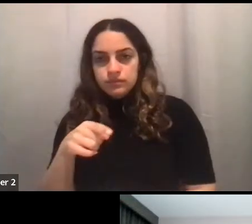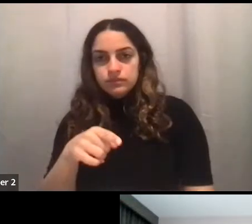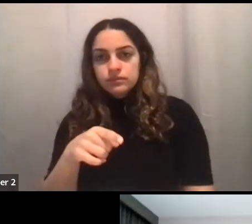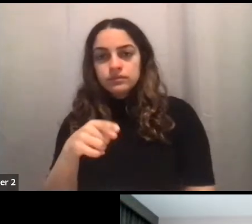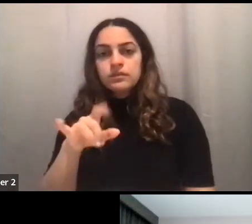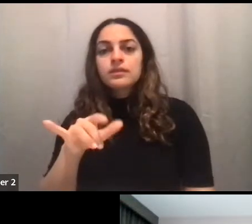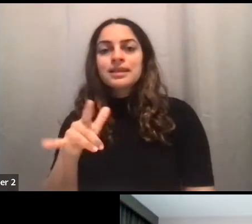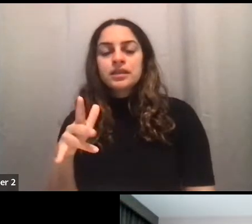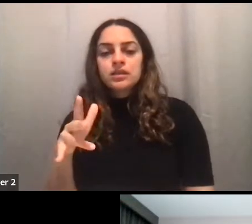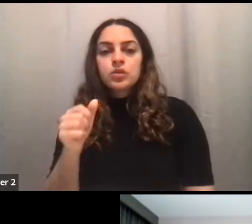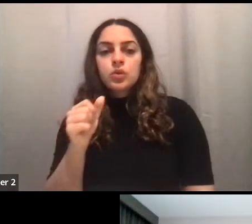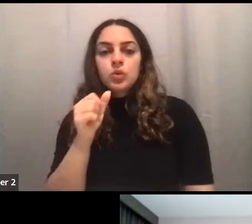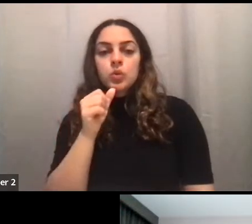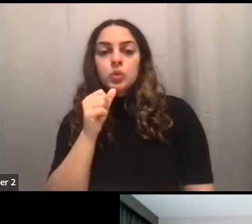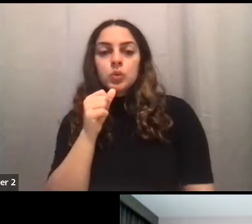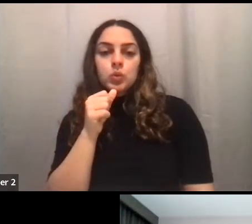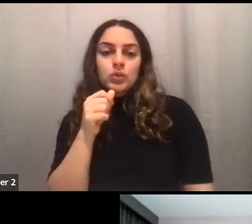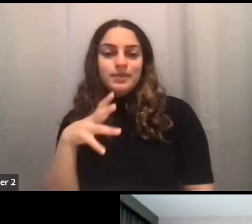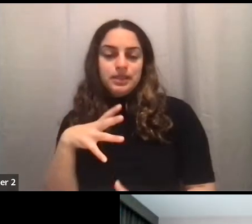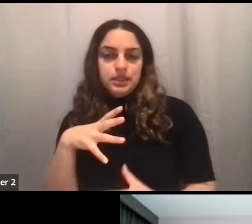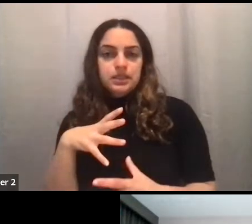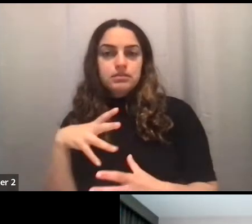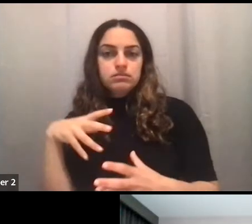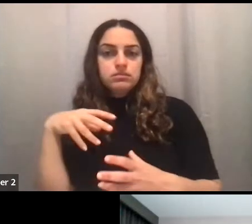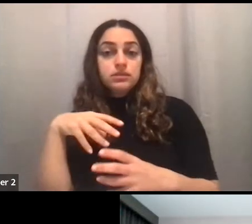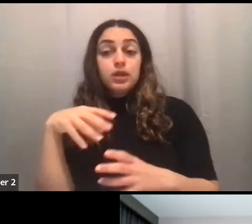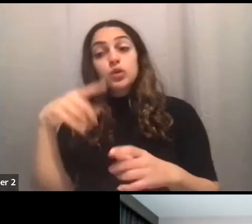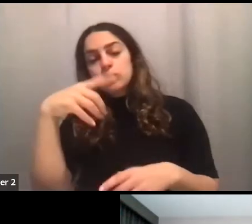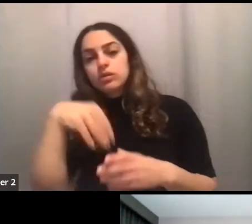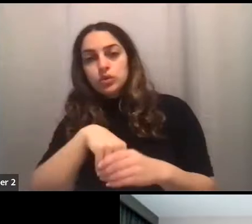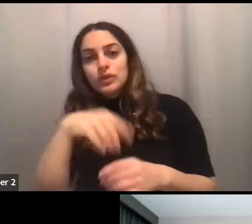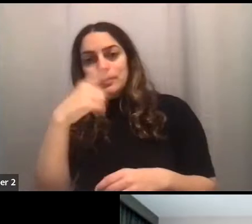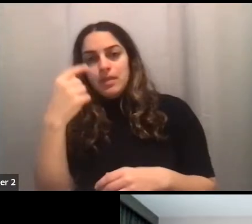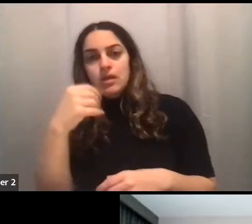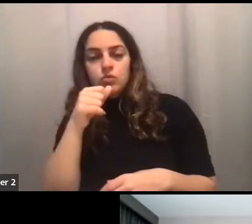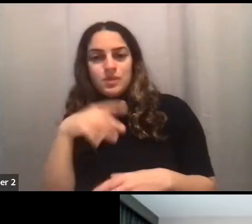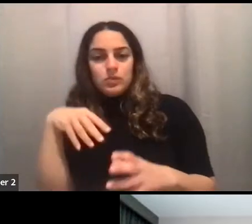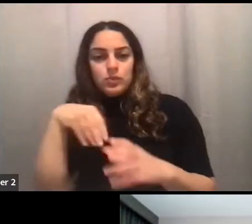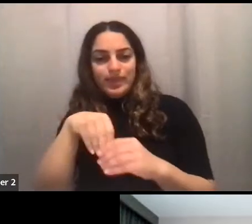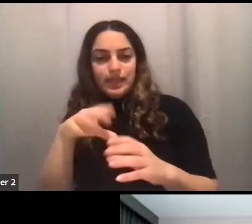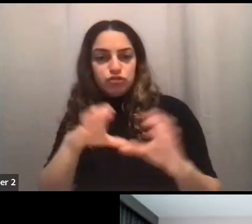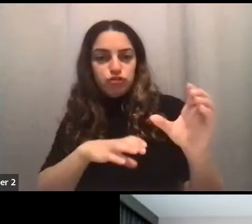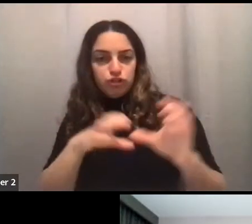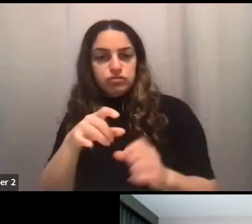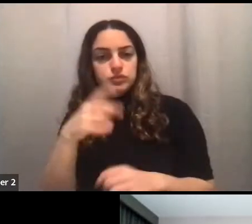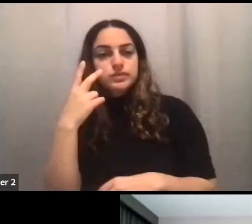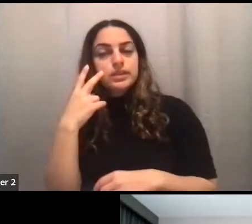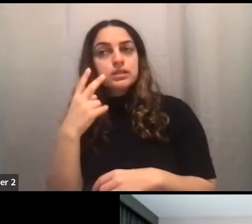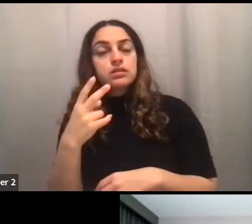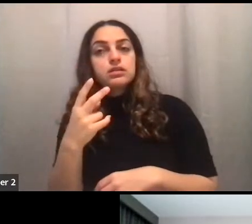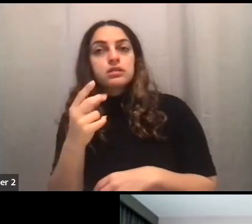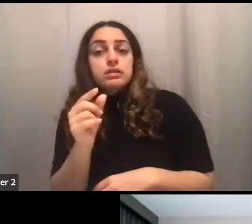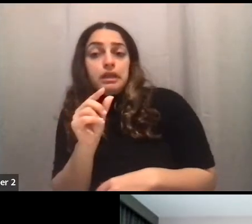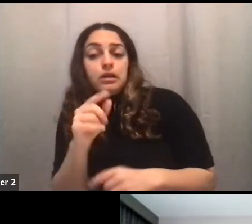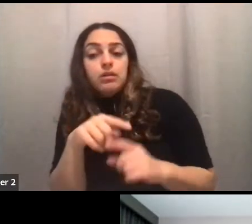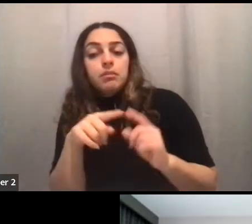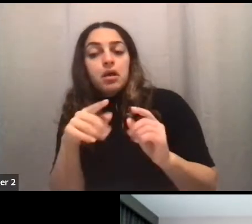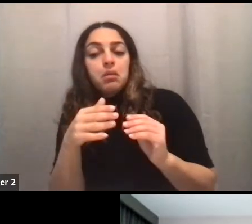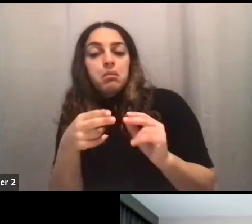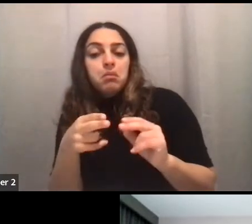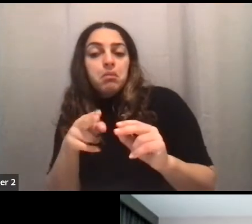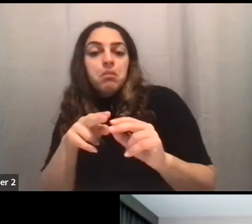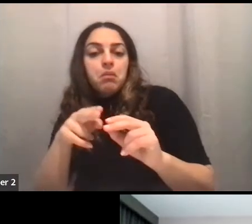of women in the construction industry including black women has seen some slight but sustained increases over the last several years